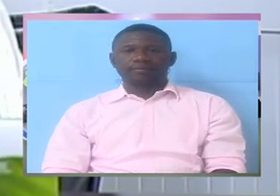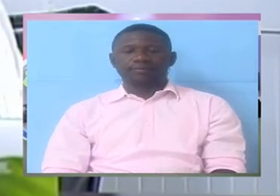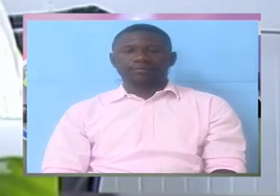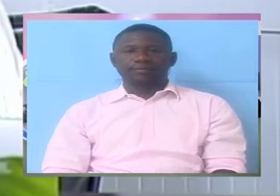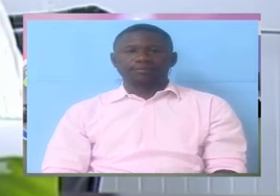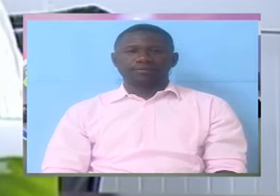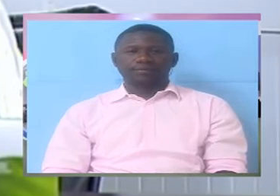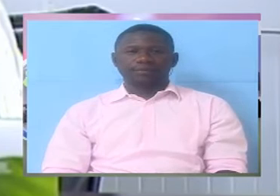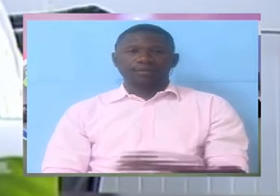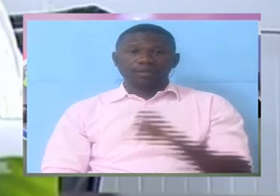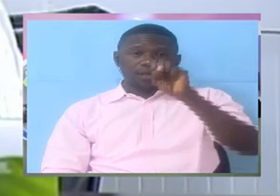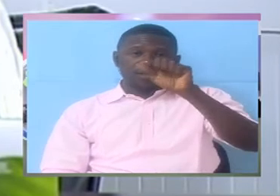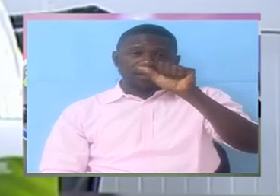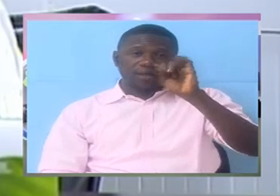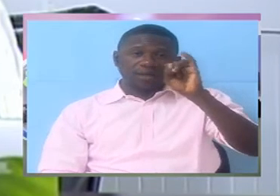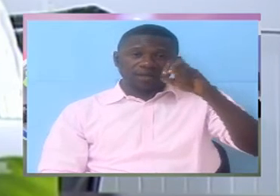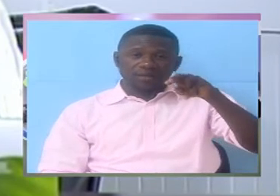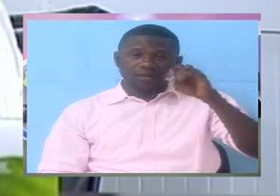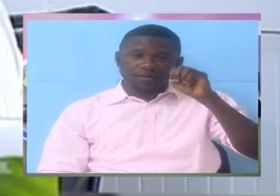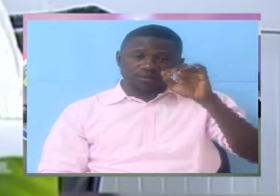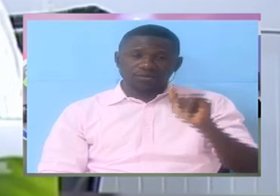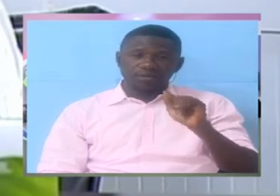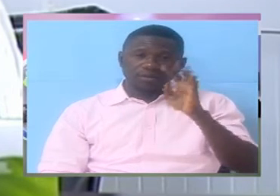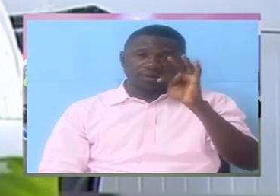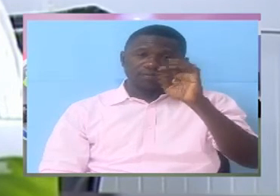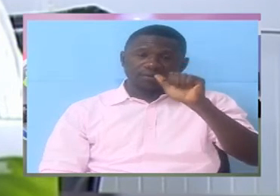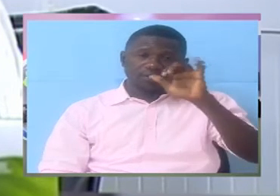Seni Fai. Seni Fai.